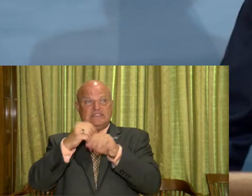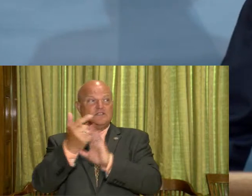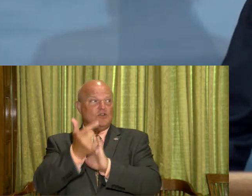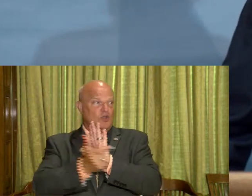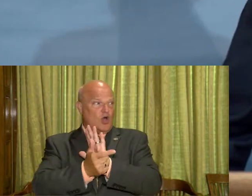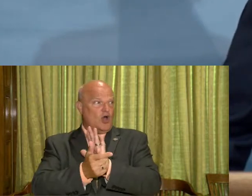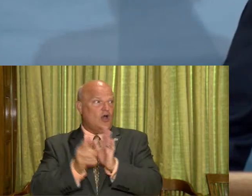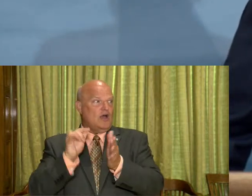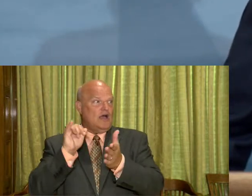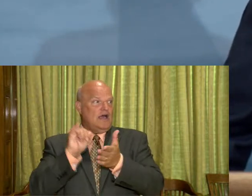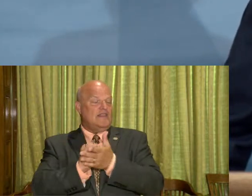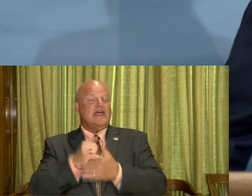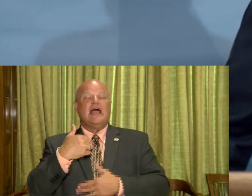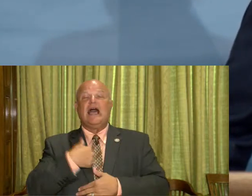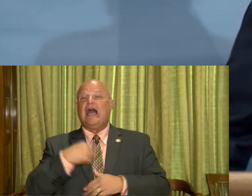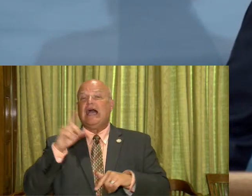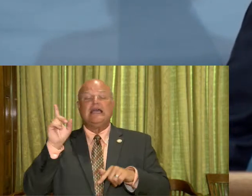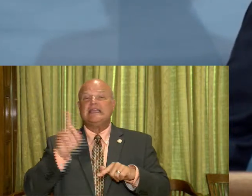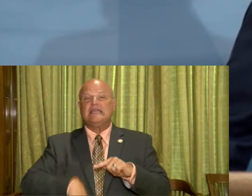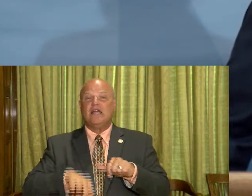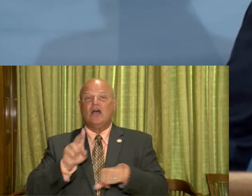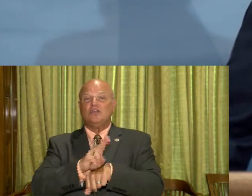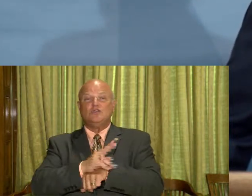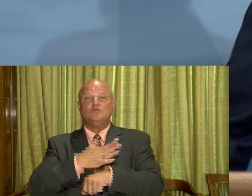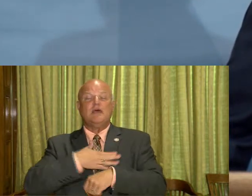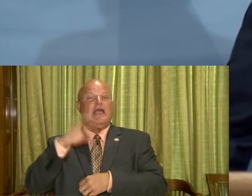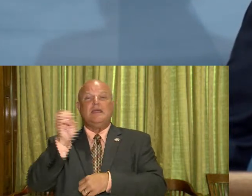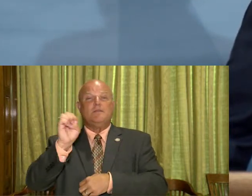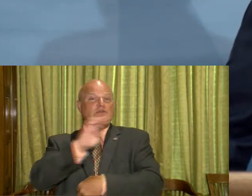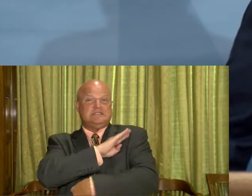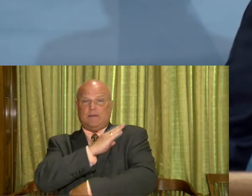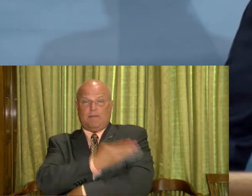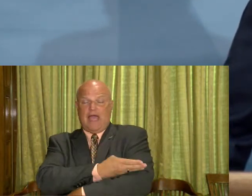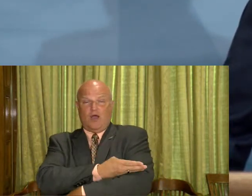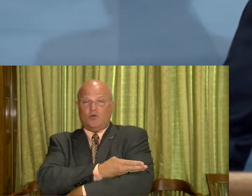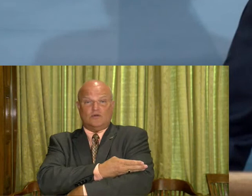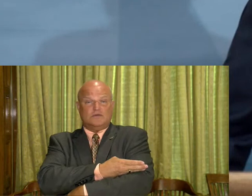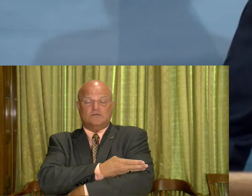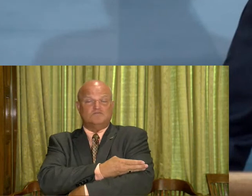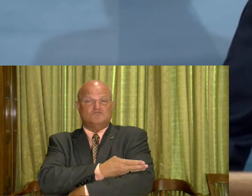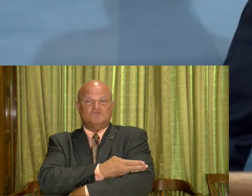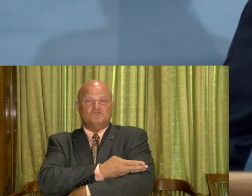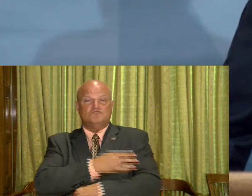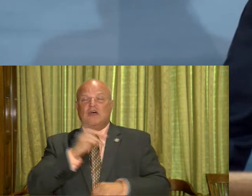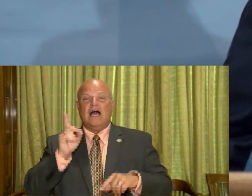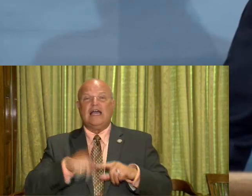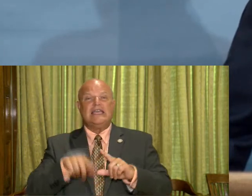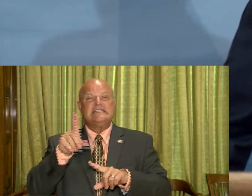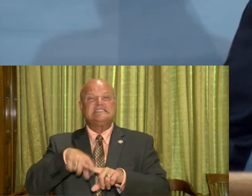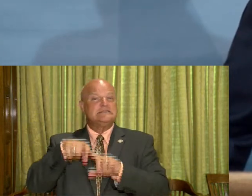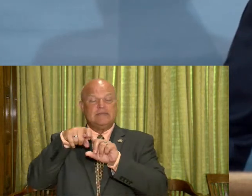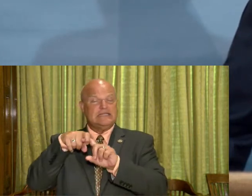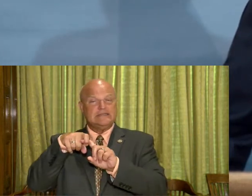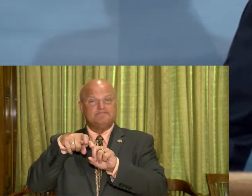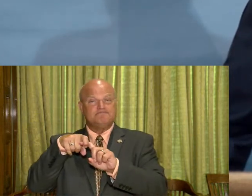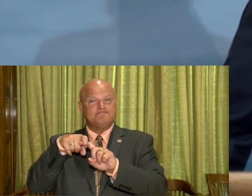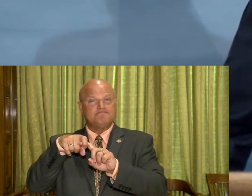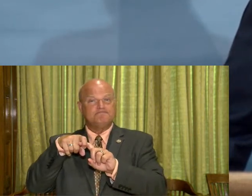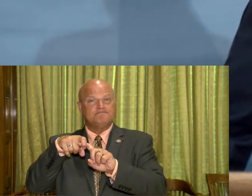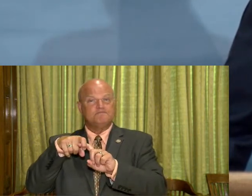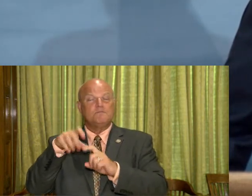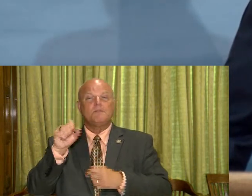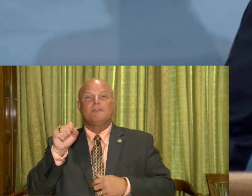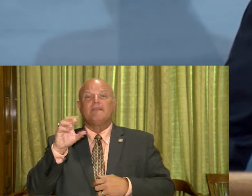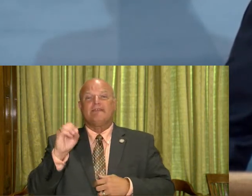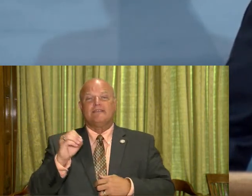law, that I cannot use my emergency powers to suspend it.